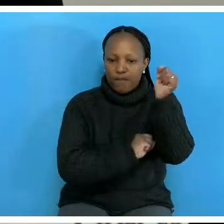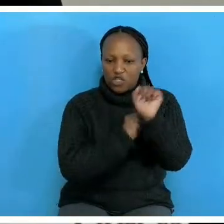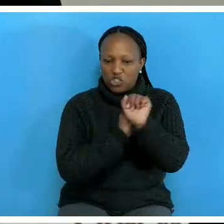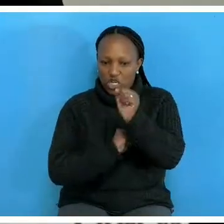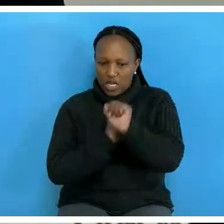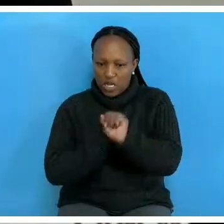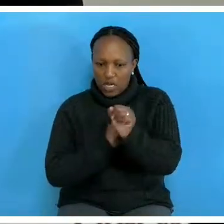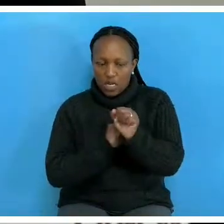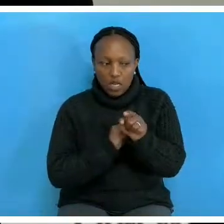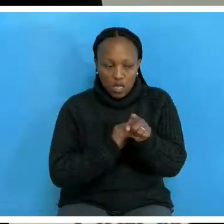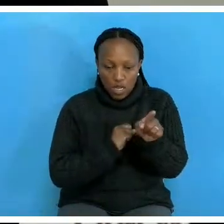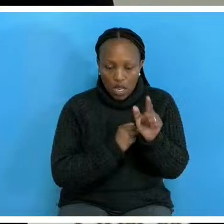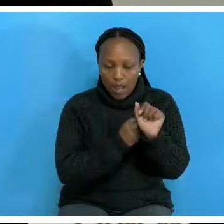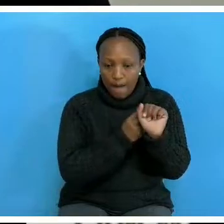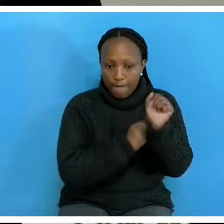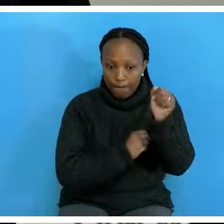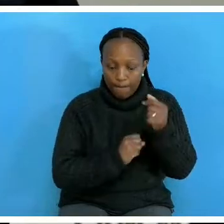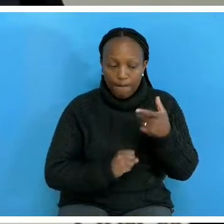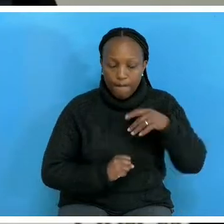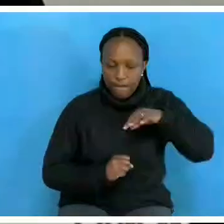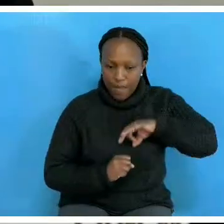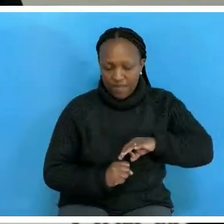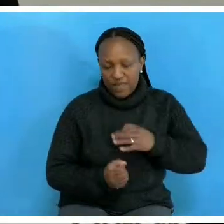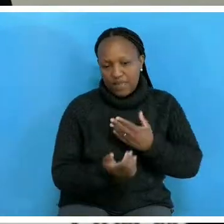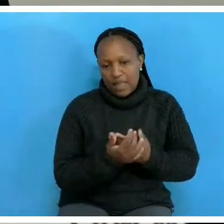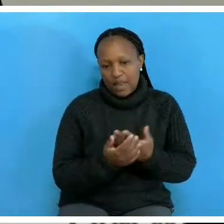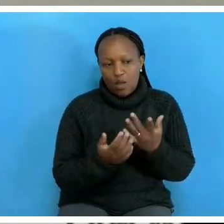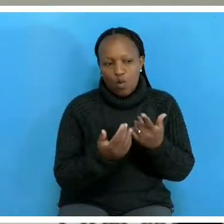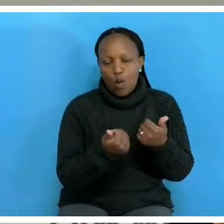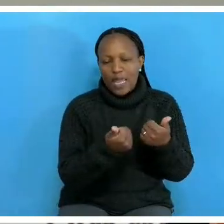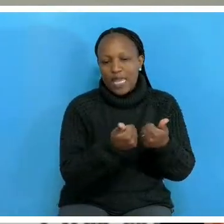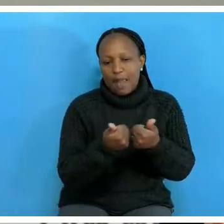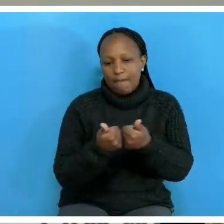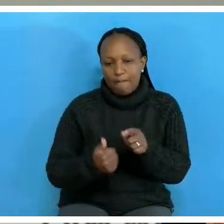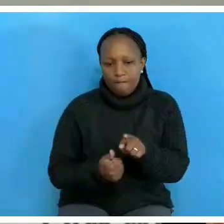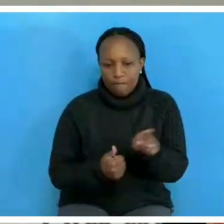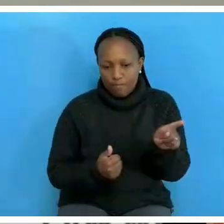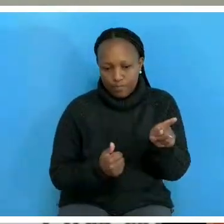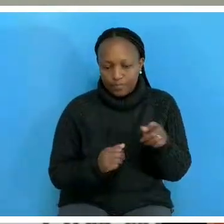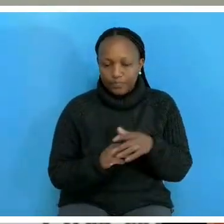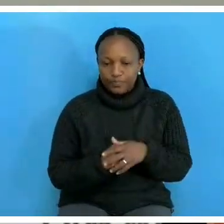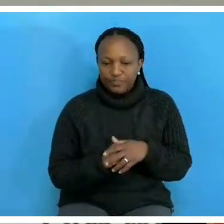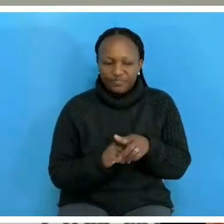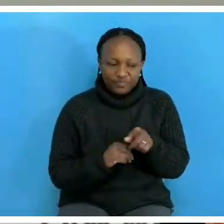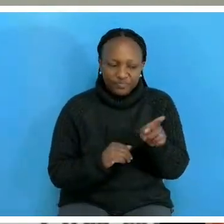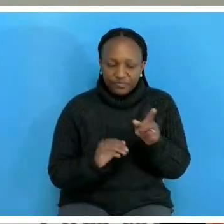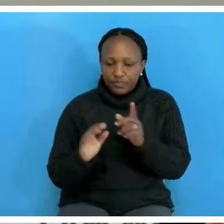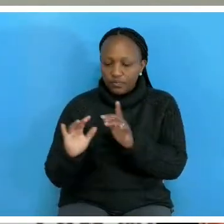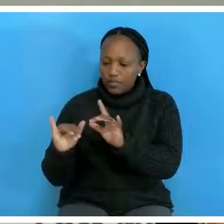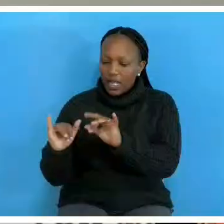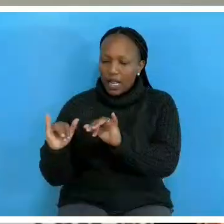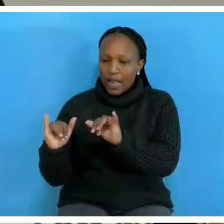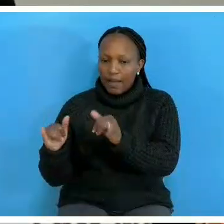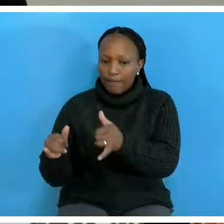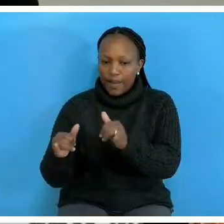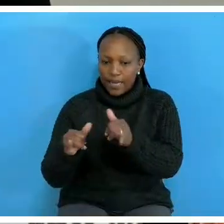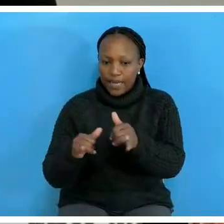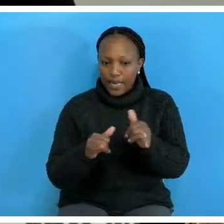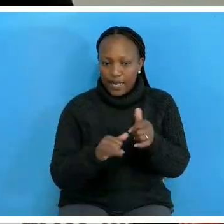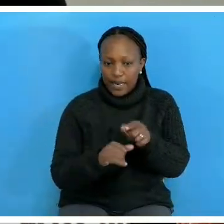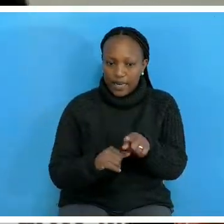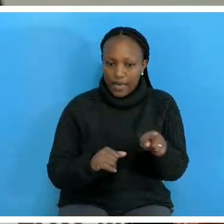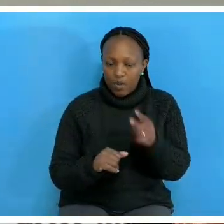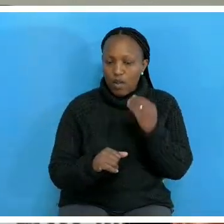can benefit from the game. These machines or these companies, the information is on our